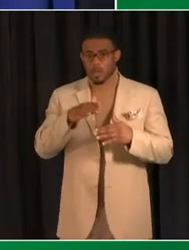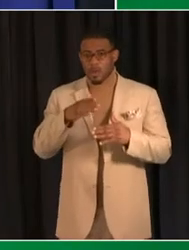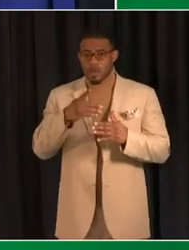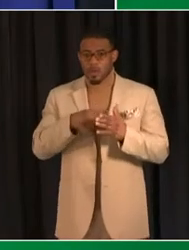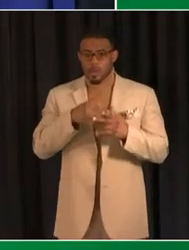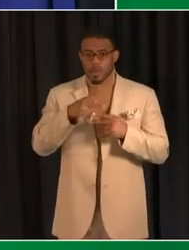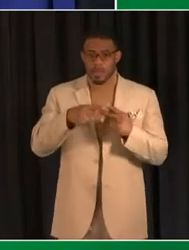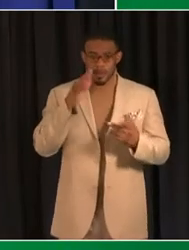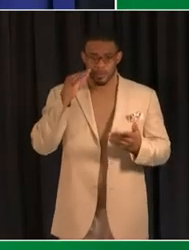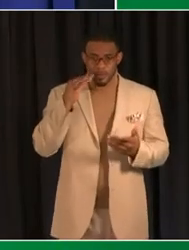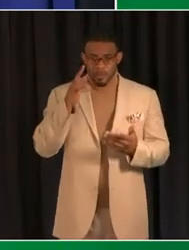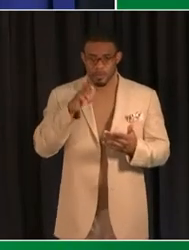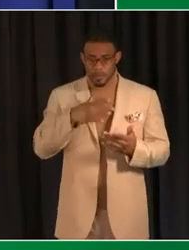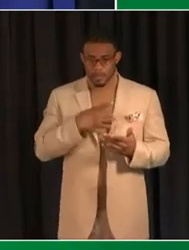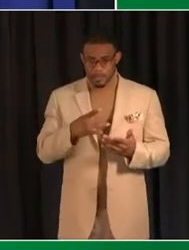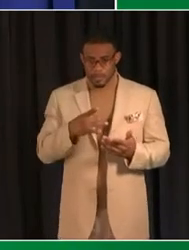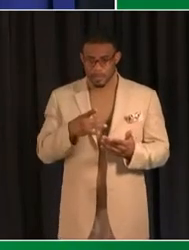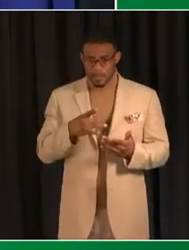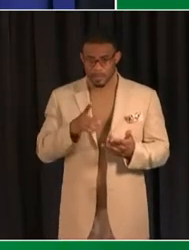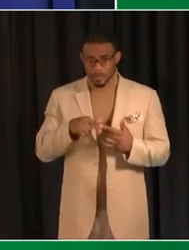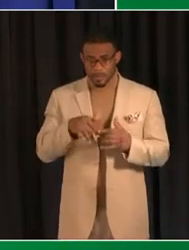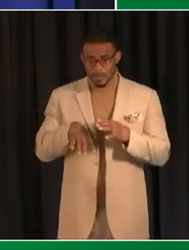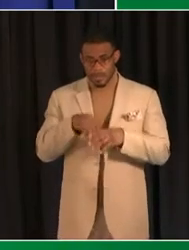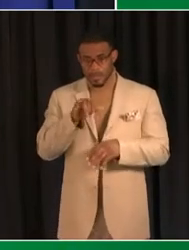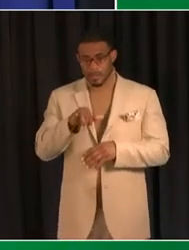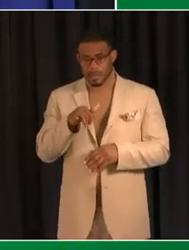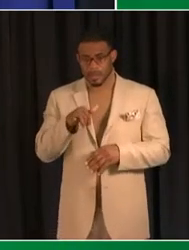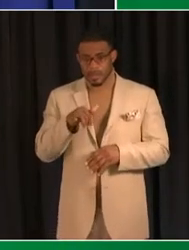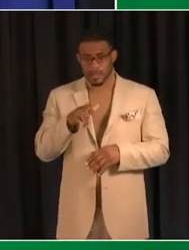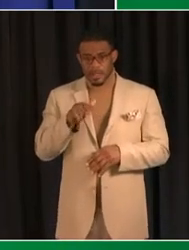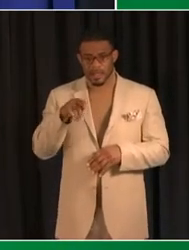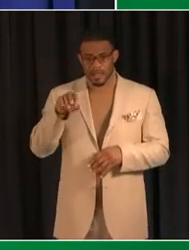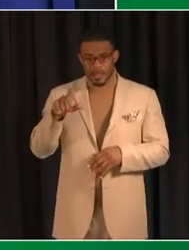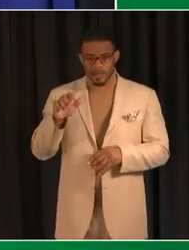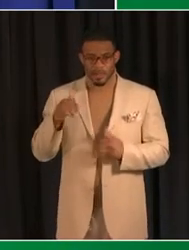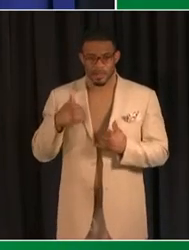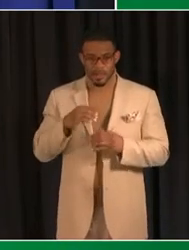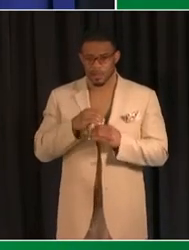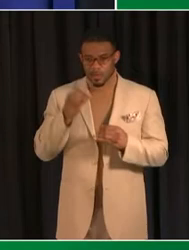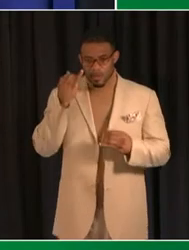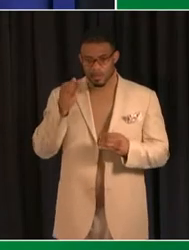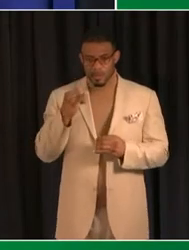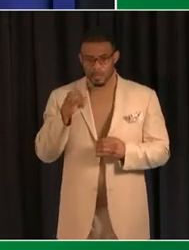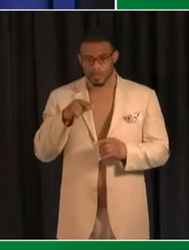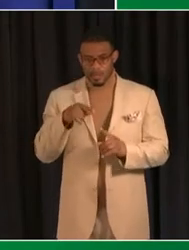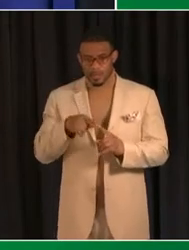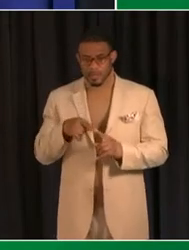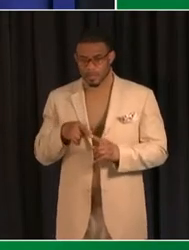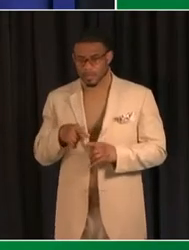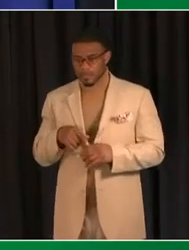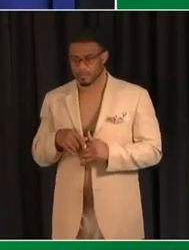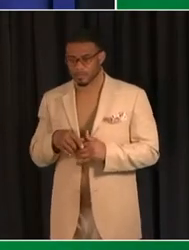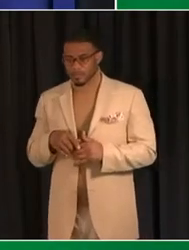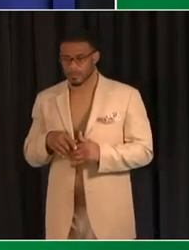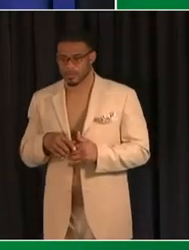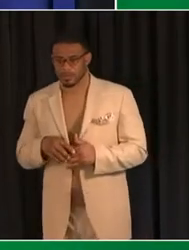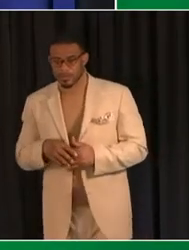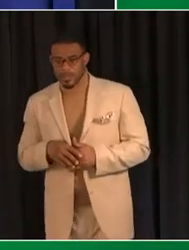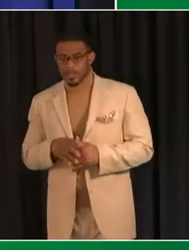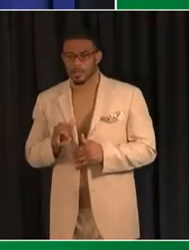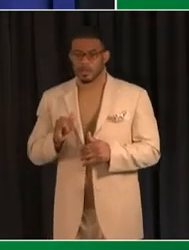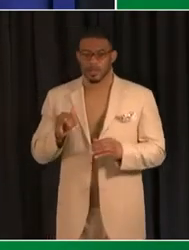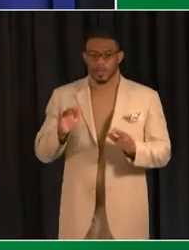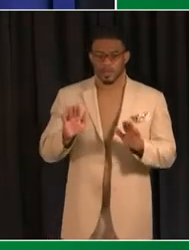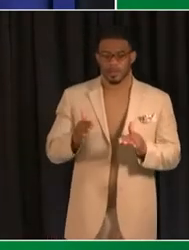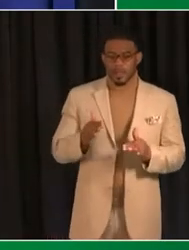trends on what type of experience would you like when we get out of that. And that was in April, so we had no idea at that time. And